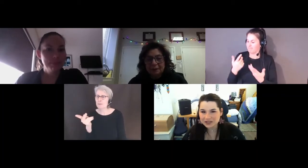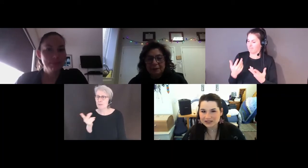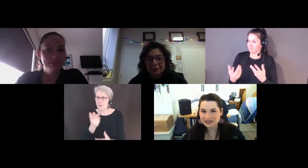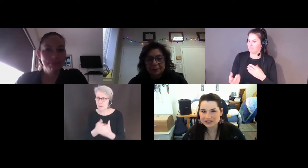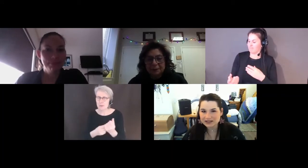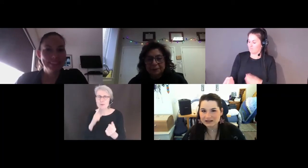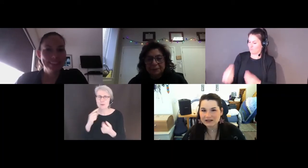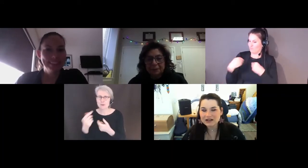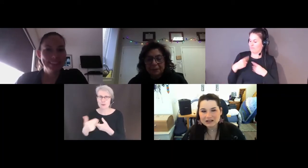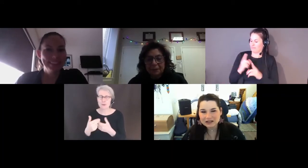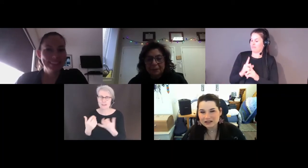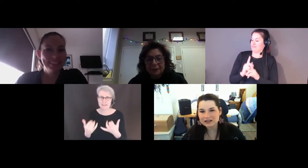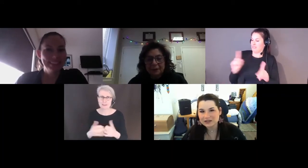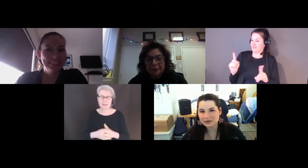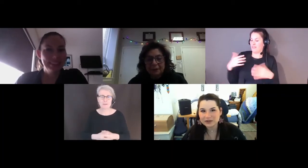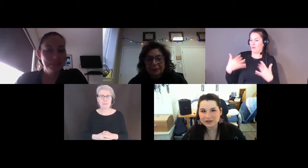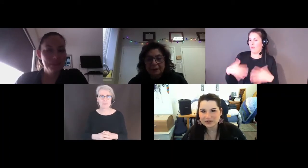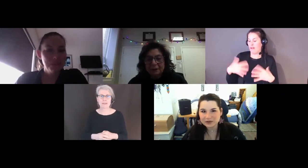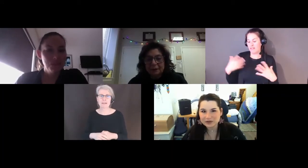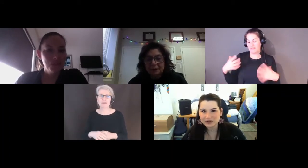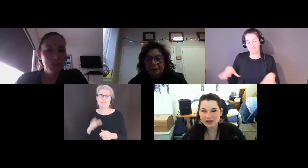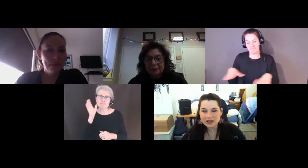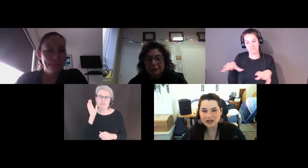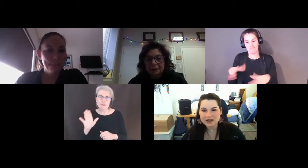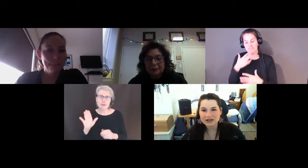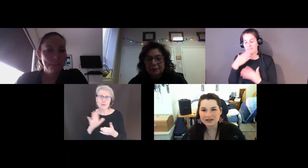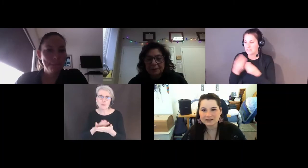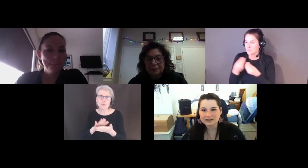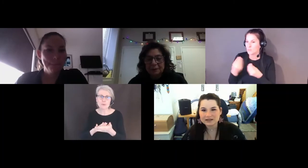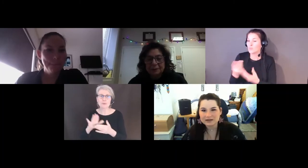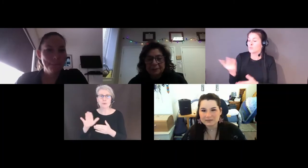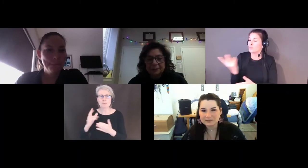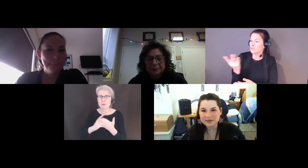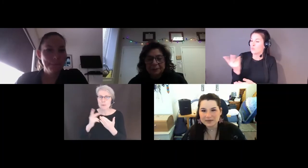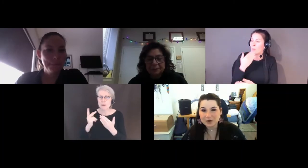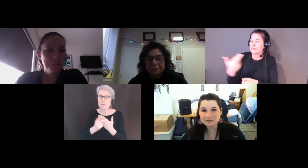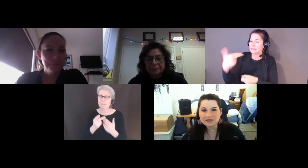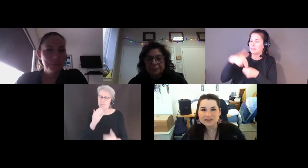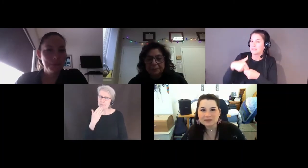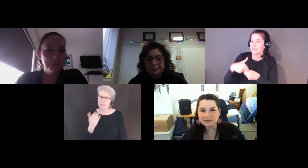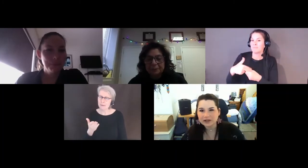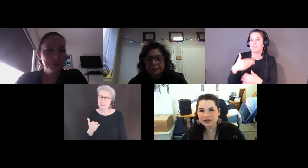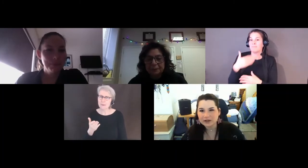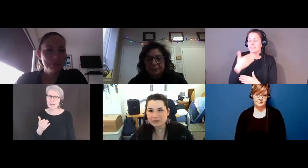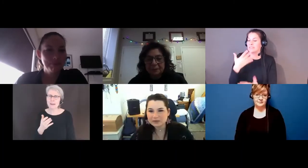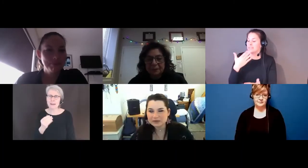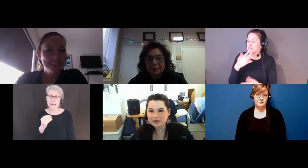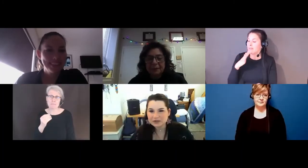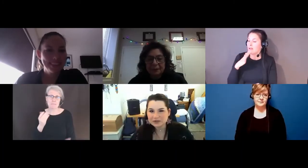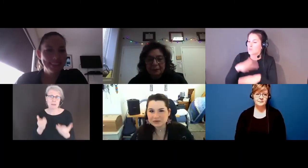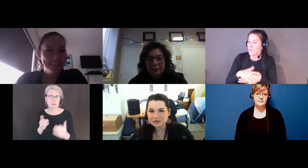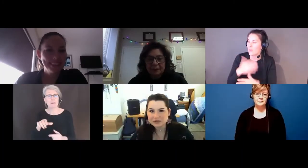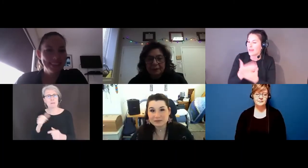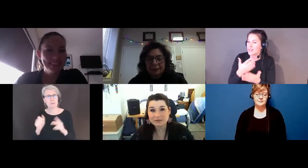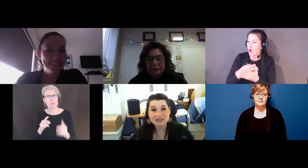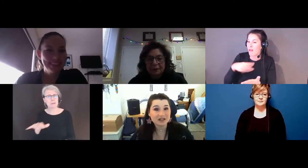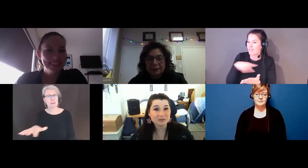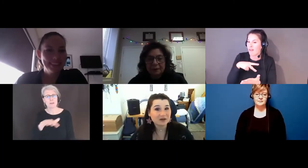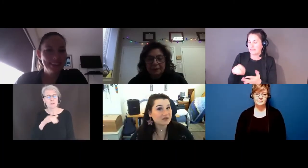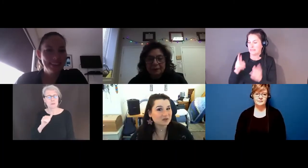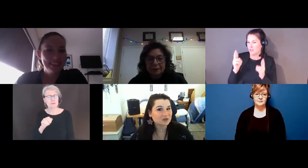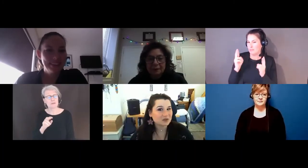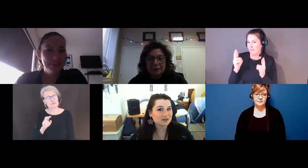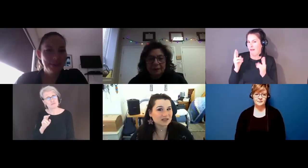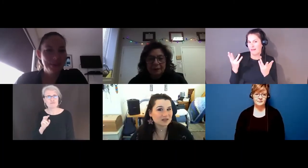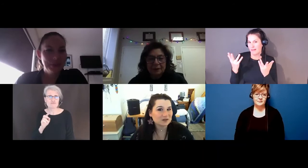for joining us today, letting us know about your school, and hopefully inspiring other people to maybe develop